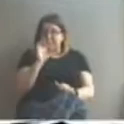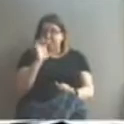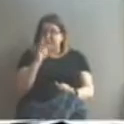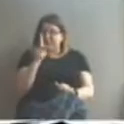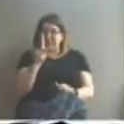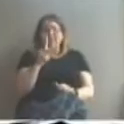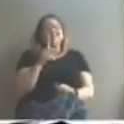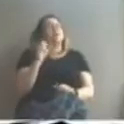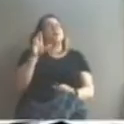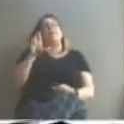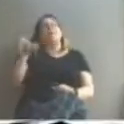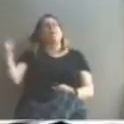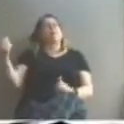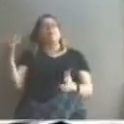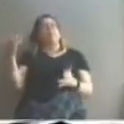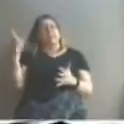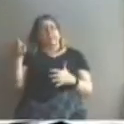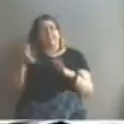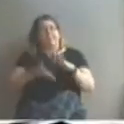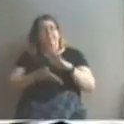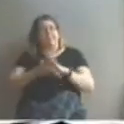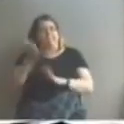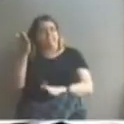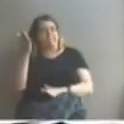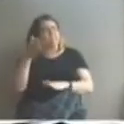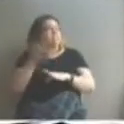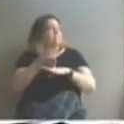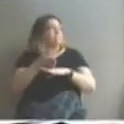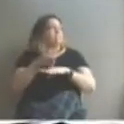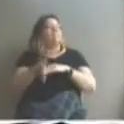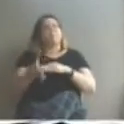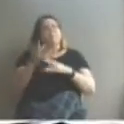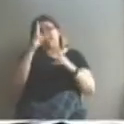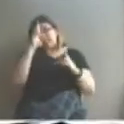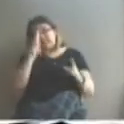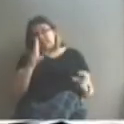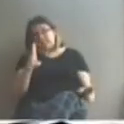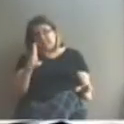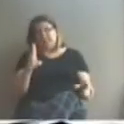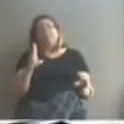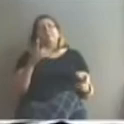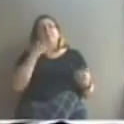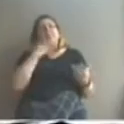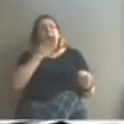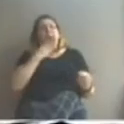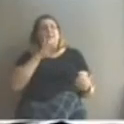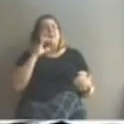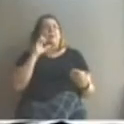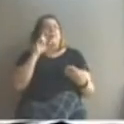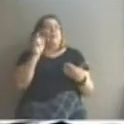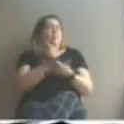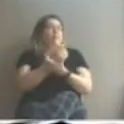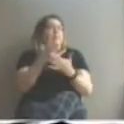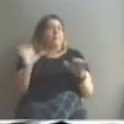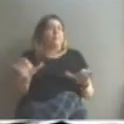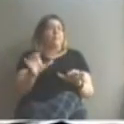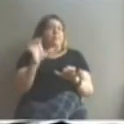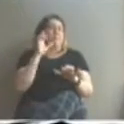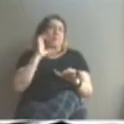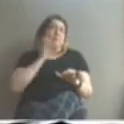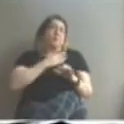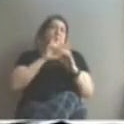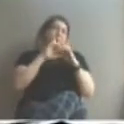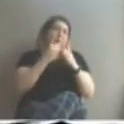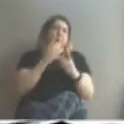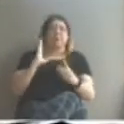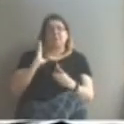that would like to take off. And after you've been recognized here, we certainly appreciate everything that you've done for our district and our